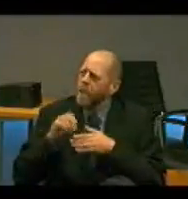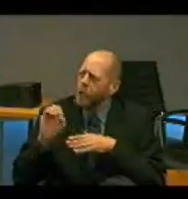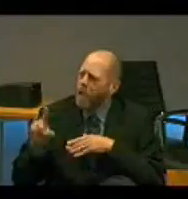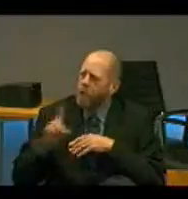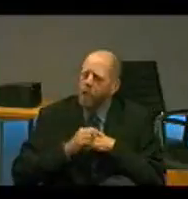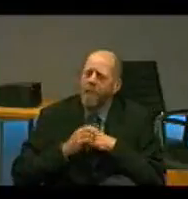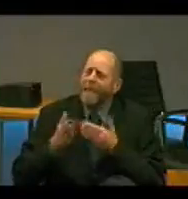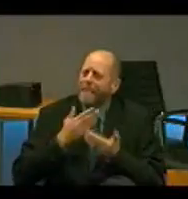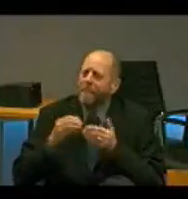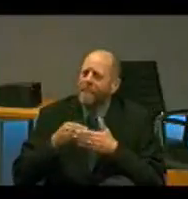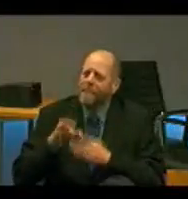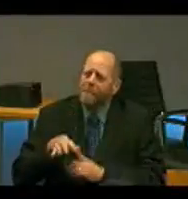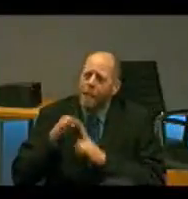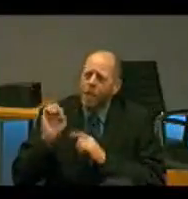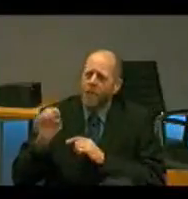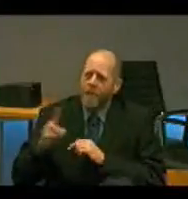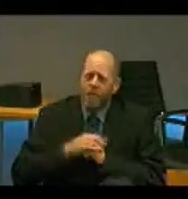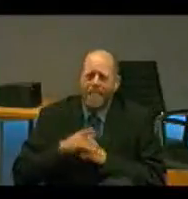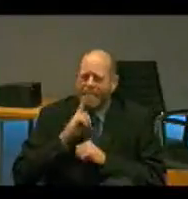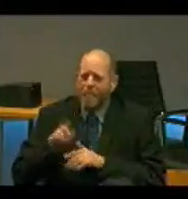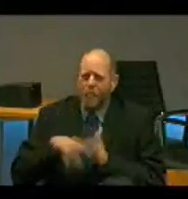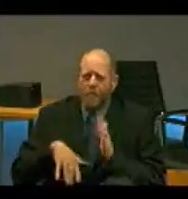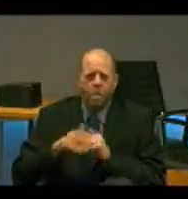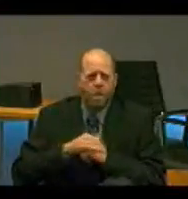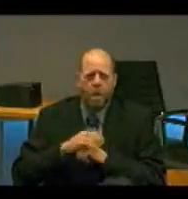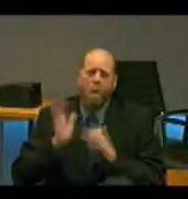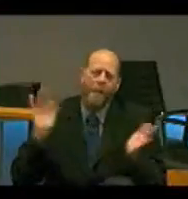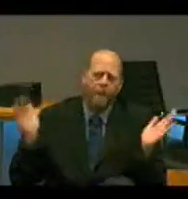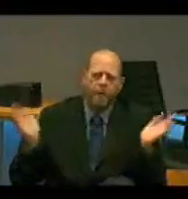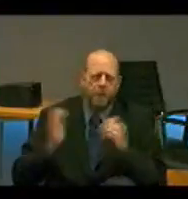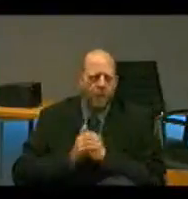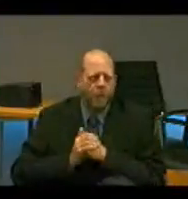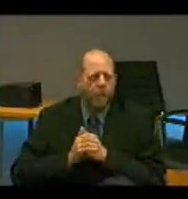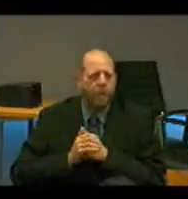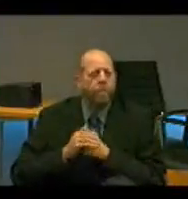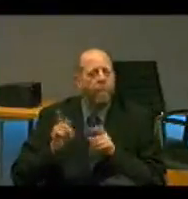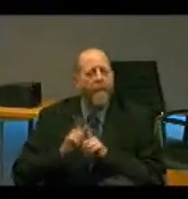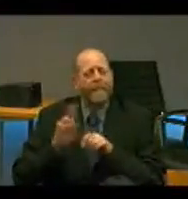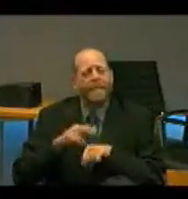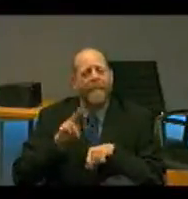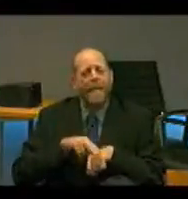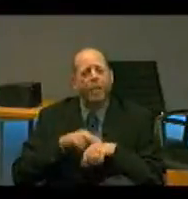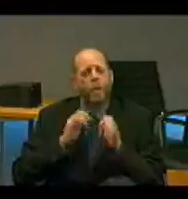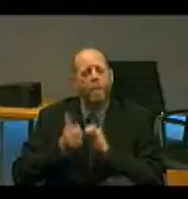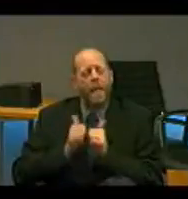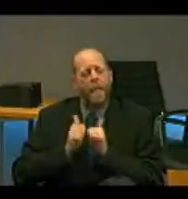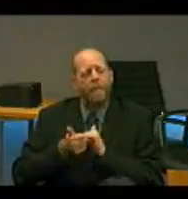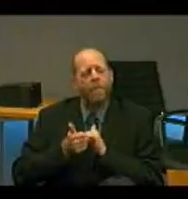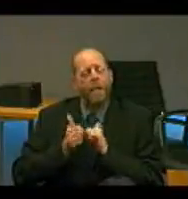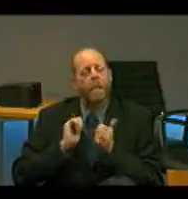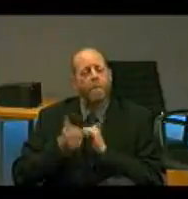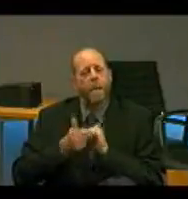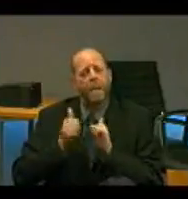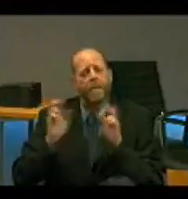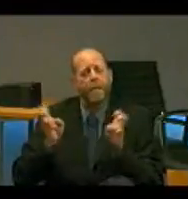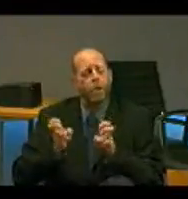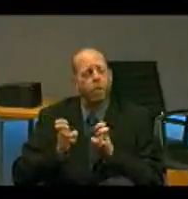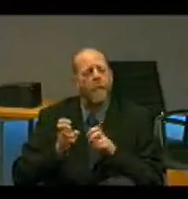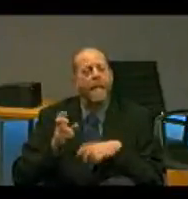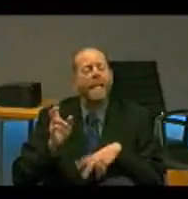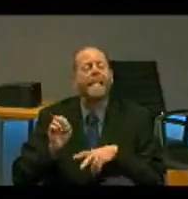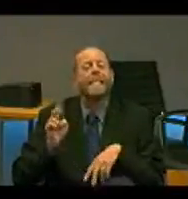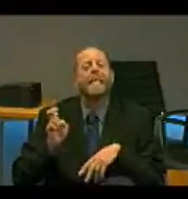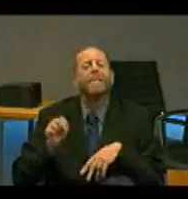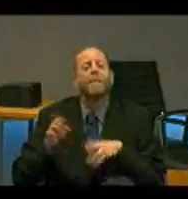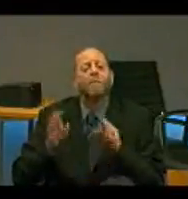education, even in special education, is cheap by comparison. As national competitiveness issue, it's even